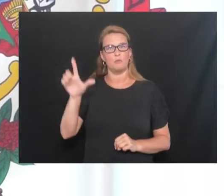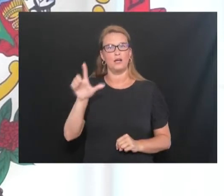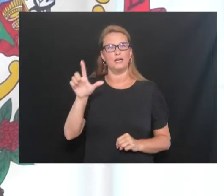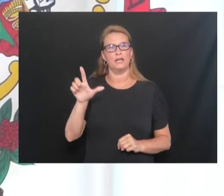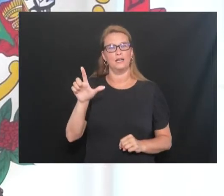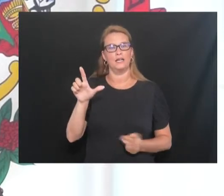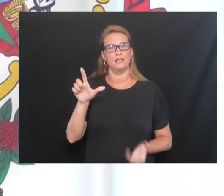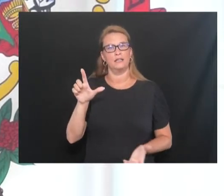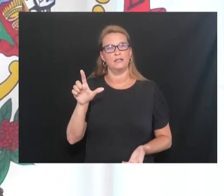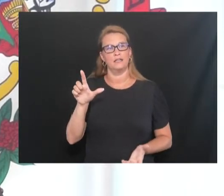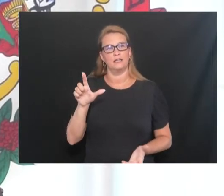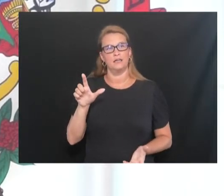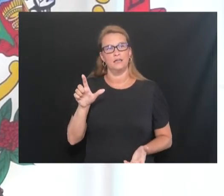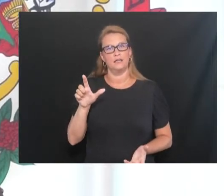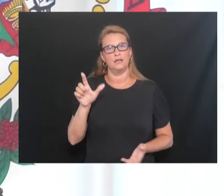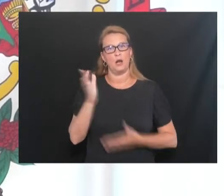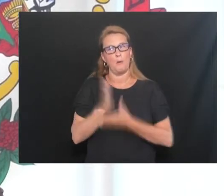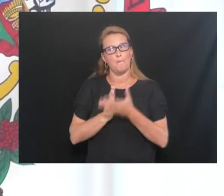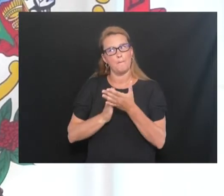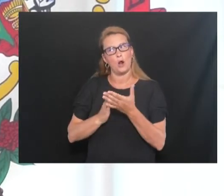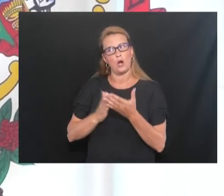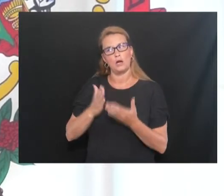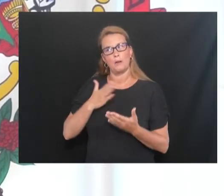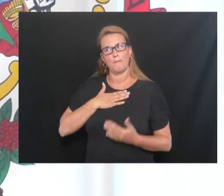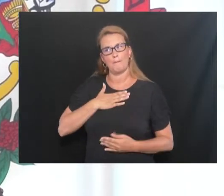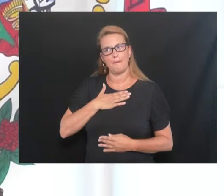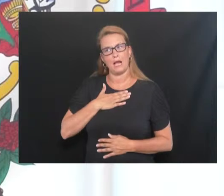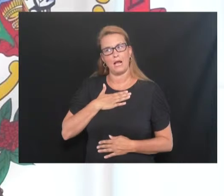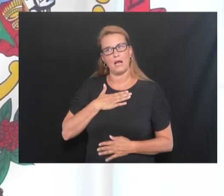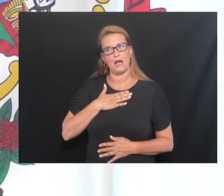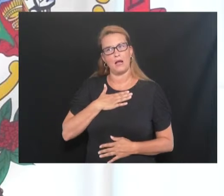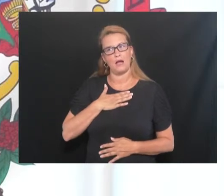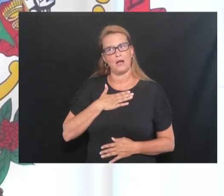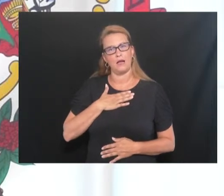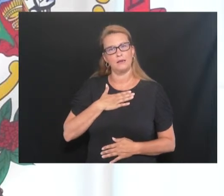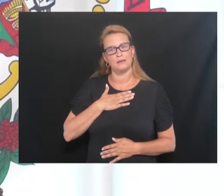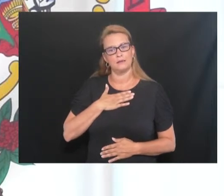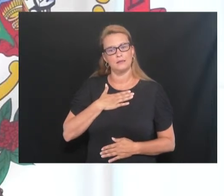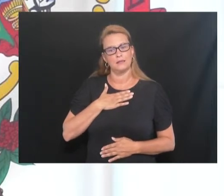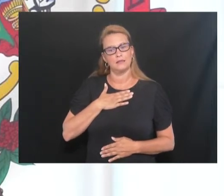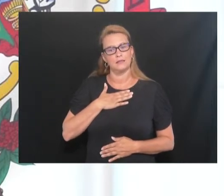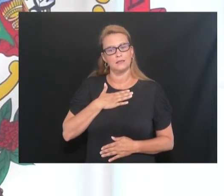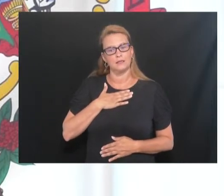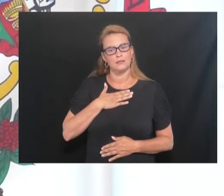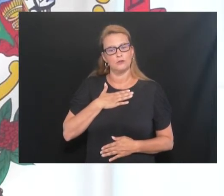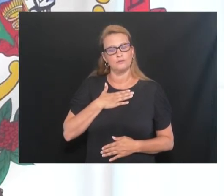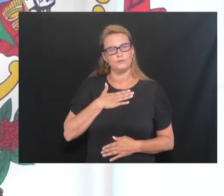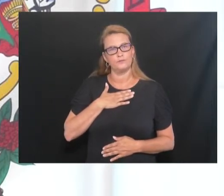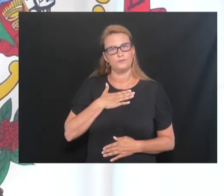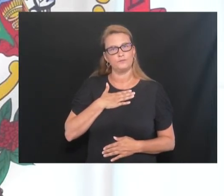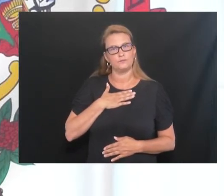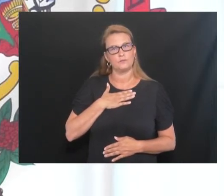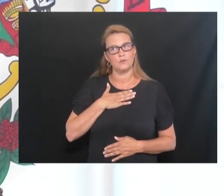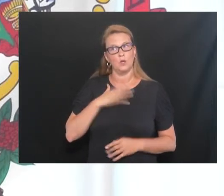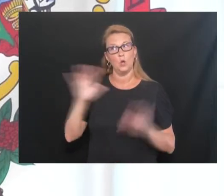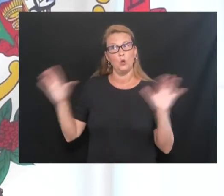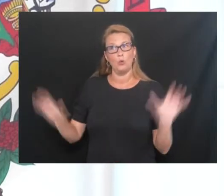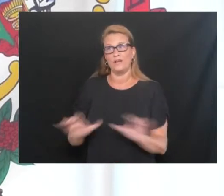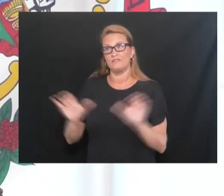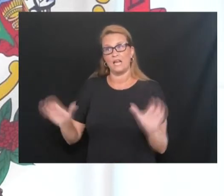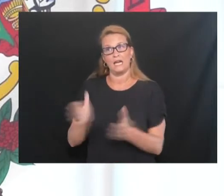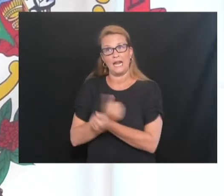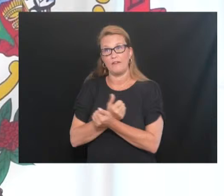know, part of me says, you know, look, we've done everything we can